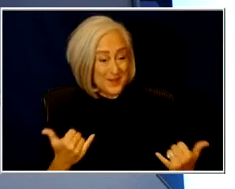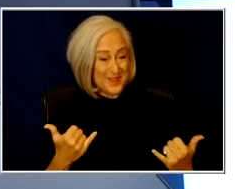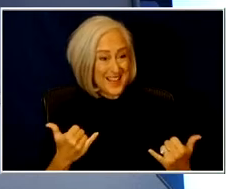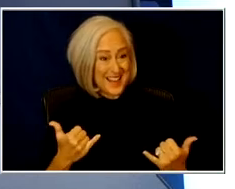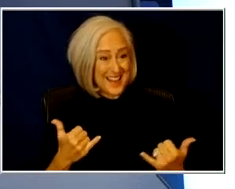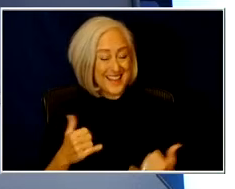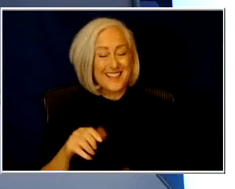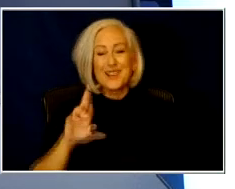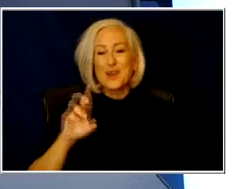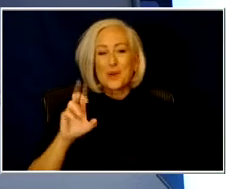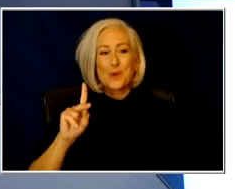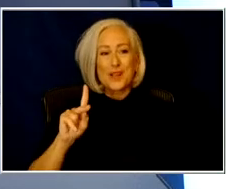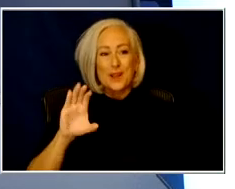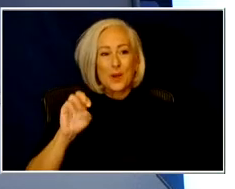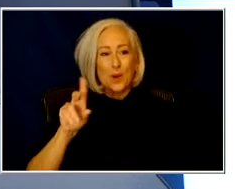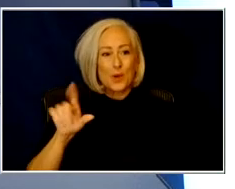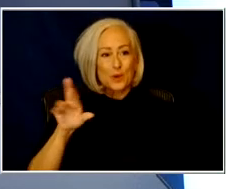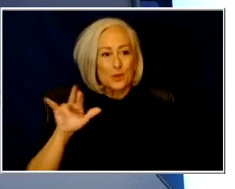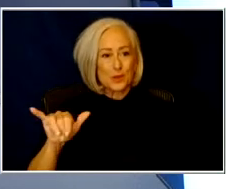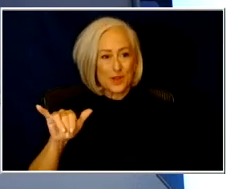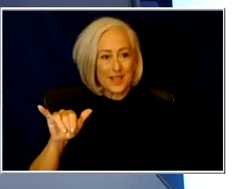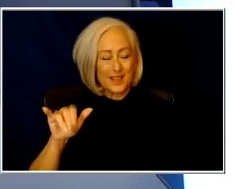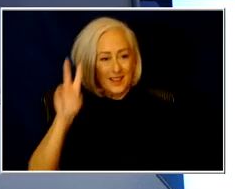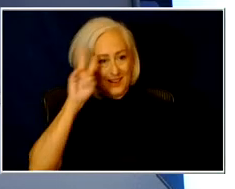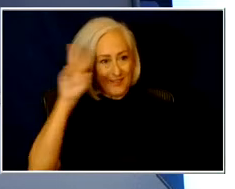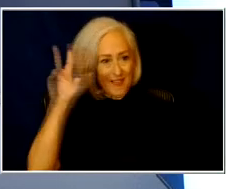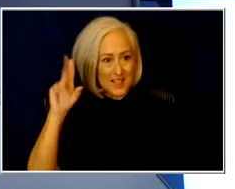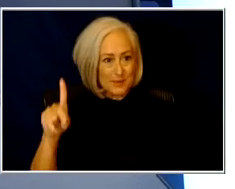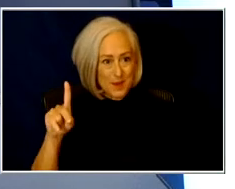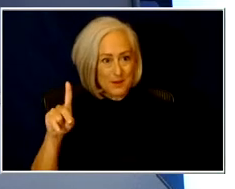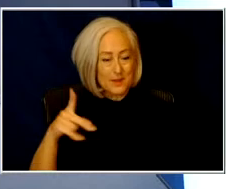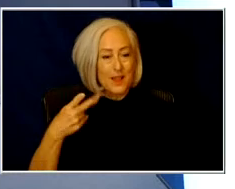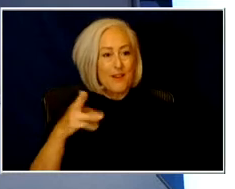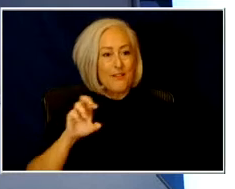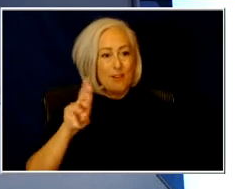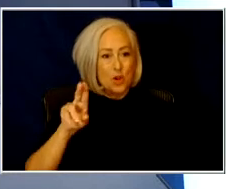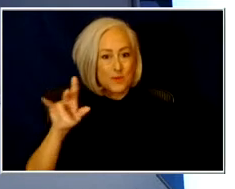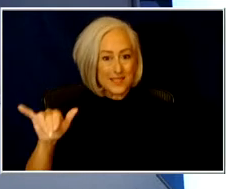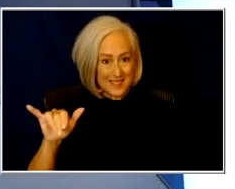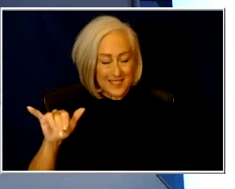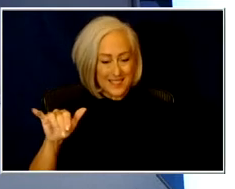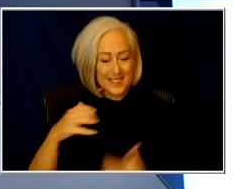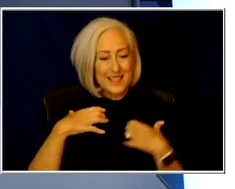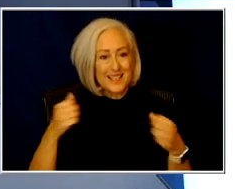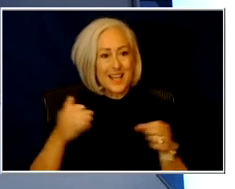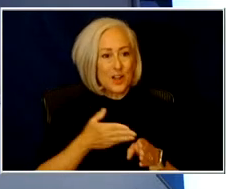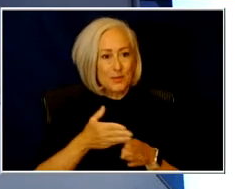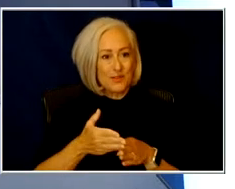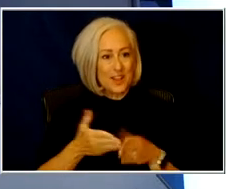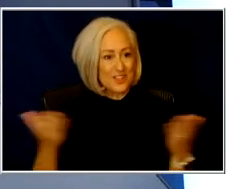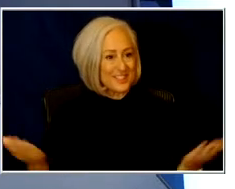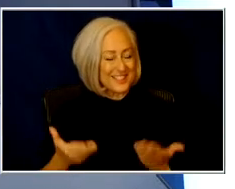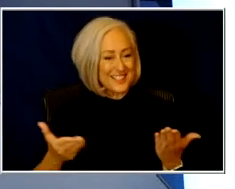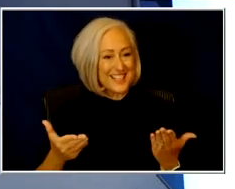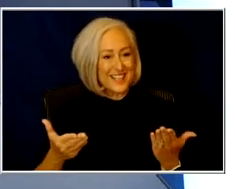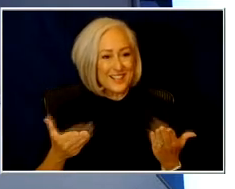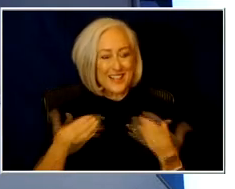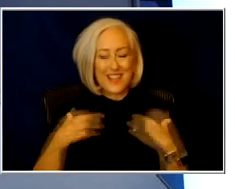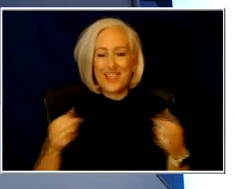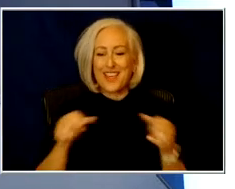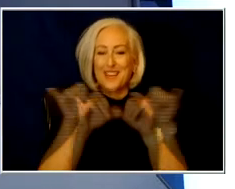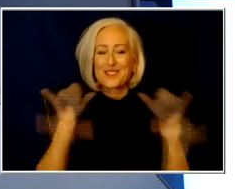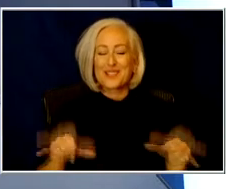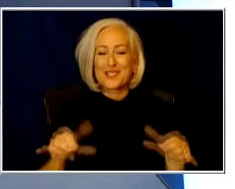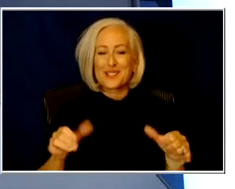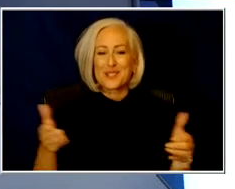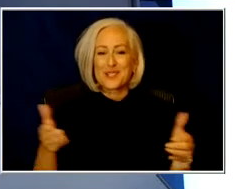Rick coldrie vice president of Pharmacy and Health Professions here at the health system welcome to you both happy to be here all right